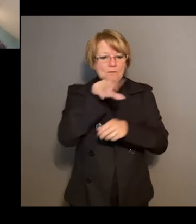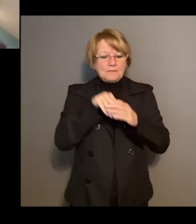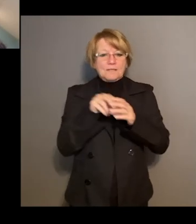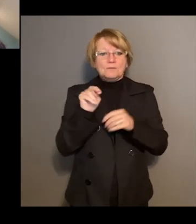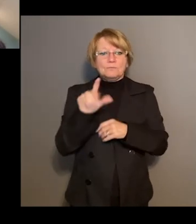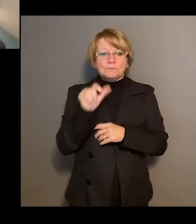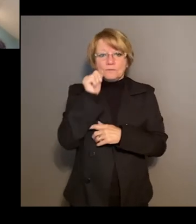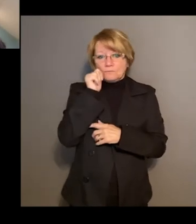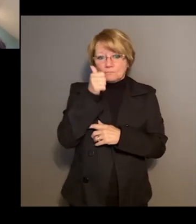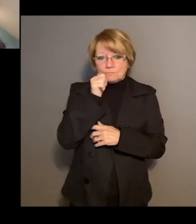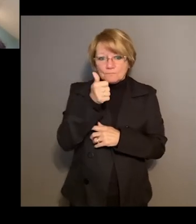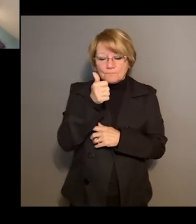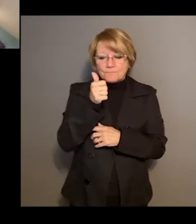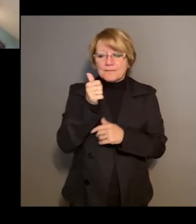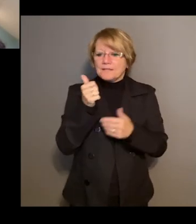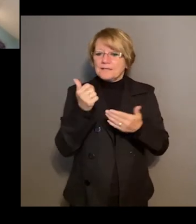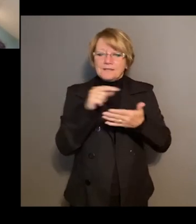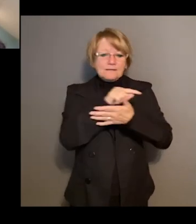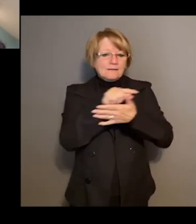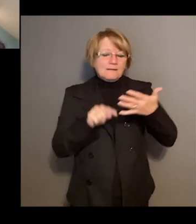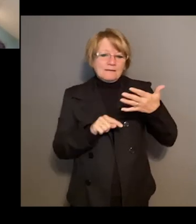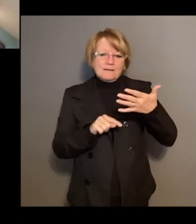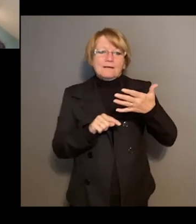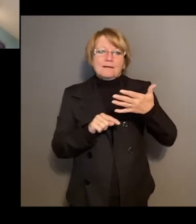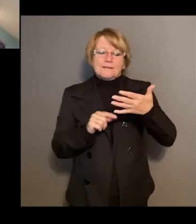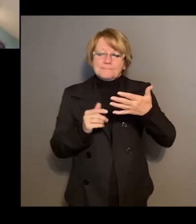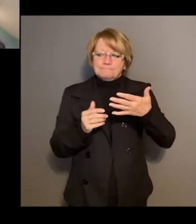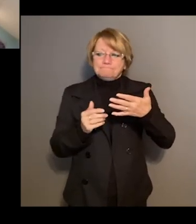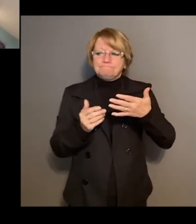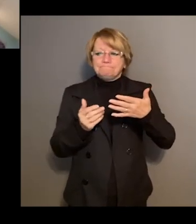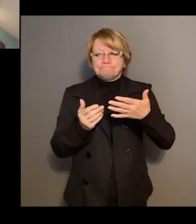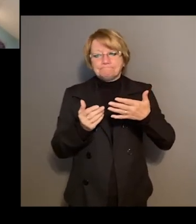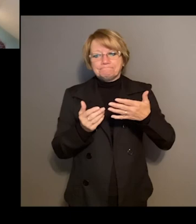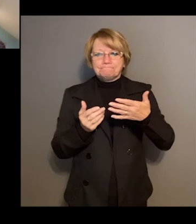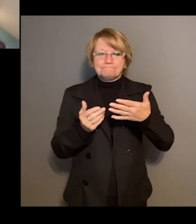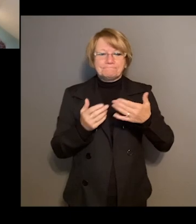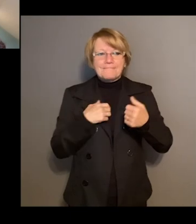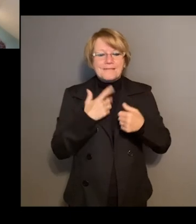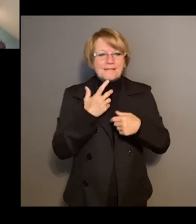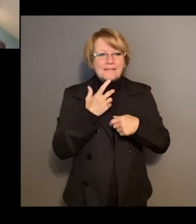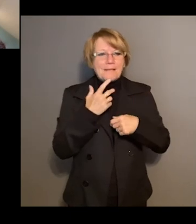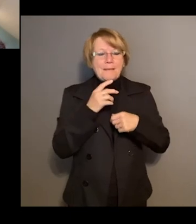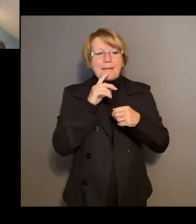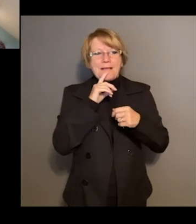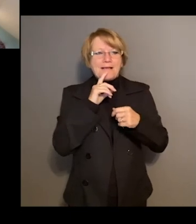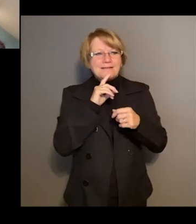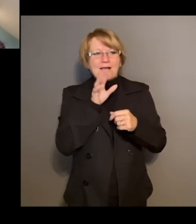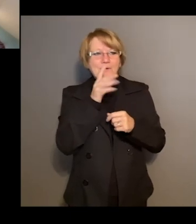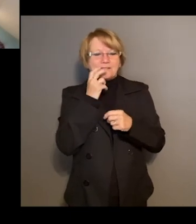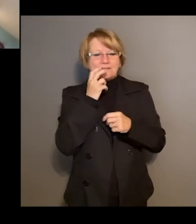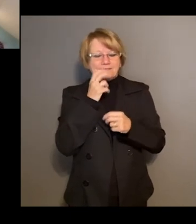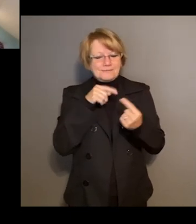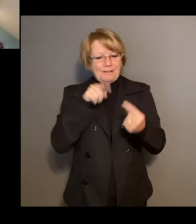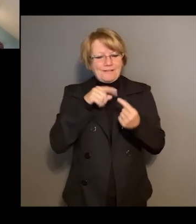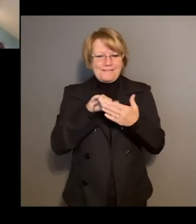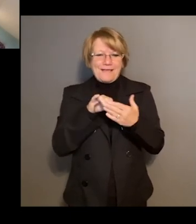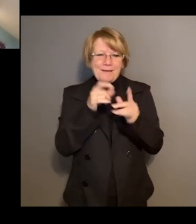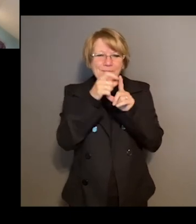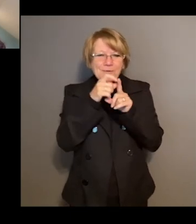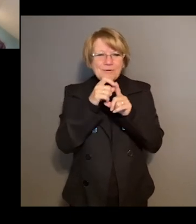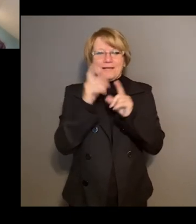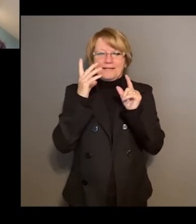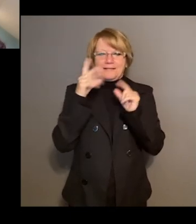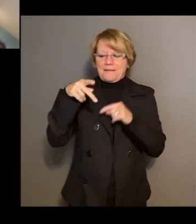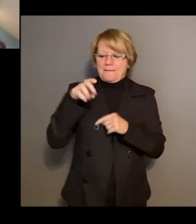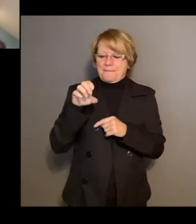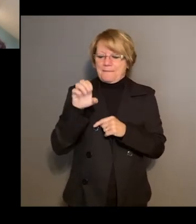be put in the newsletter tomorrow. They're all just either, I can never say this word, pedagogy